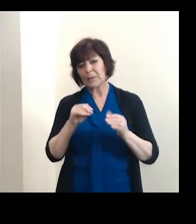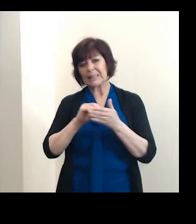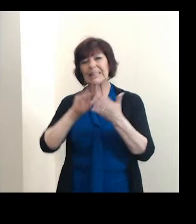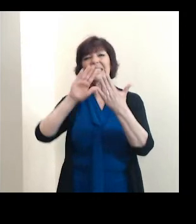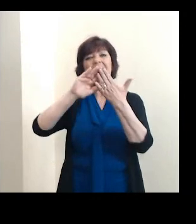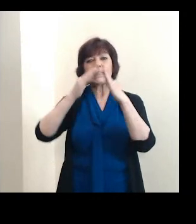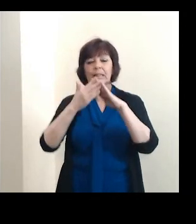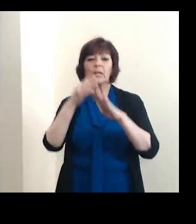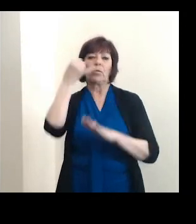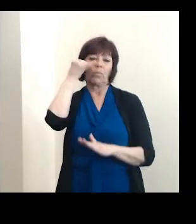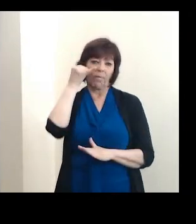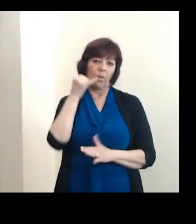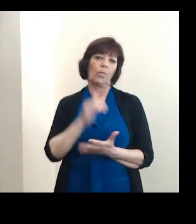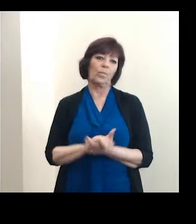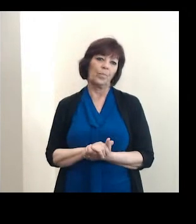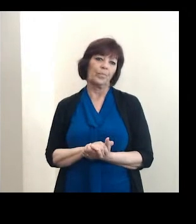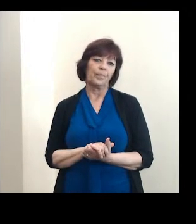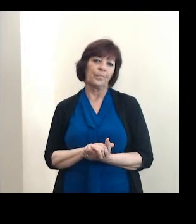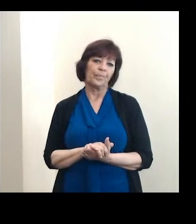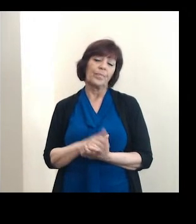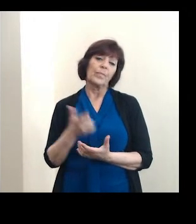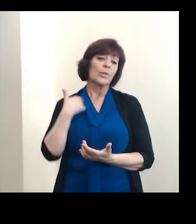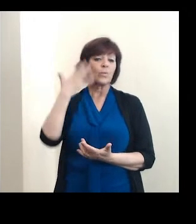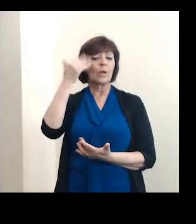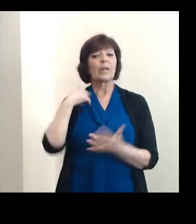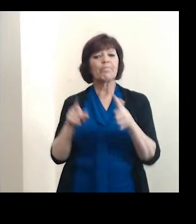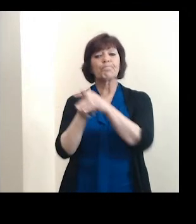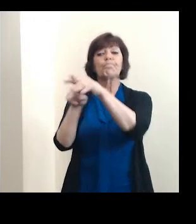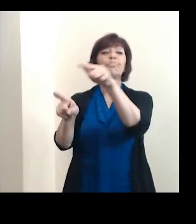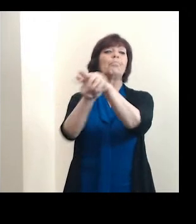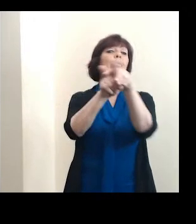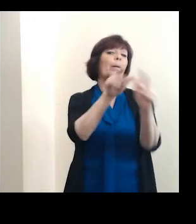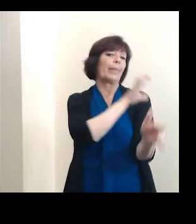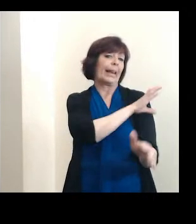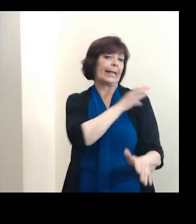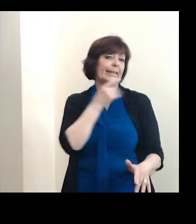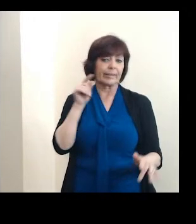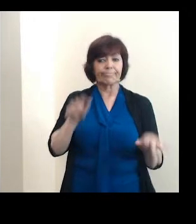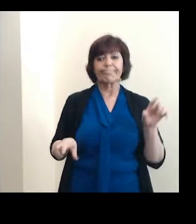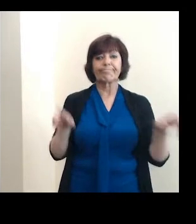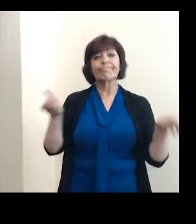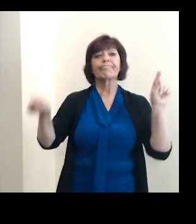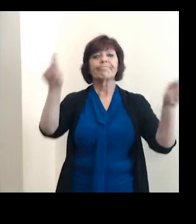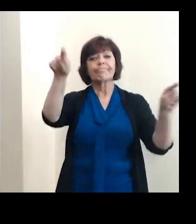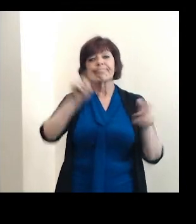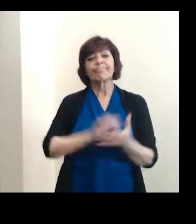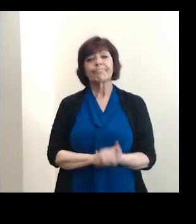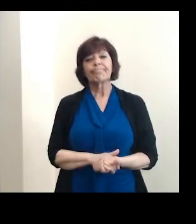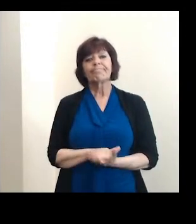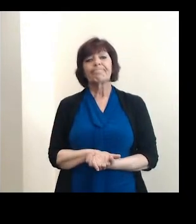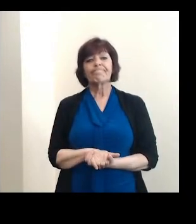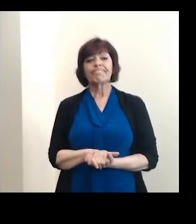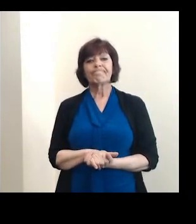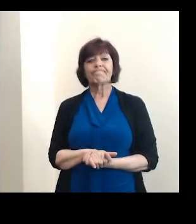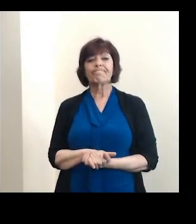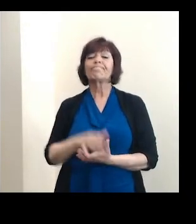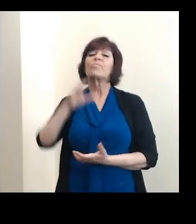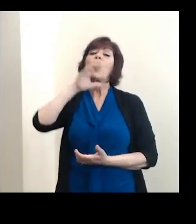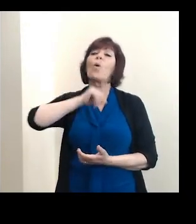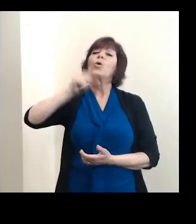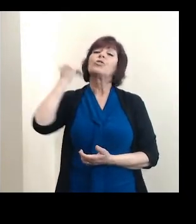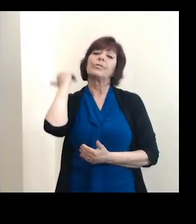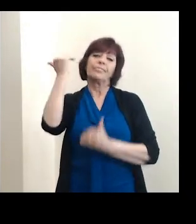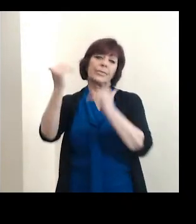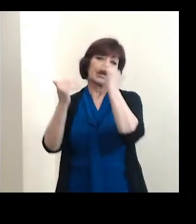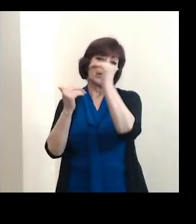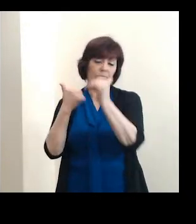of Buffalo and rural areas, and that's why we have pop-up clinics in the city of Buffalo and rural areas. Older adults,